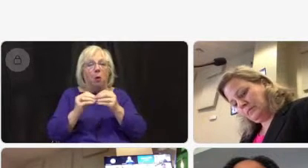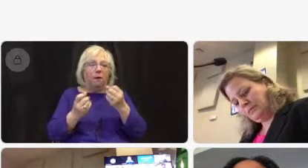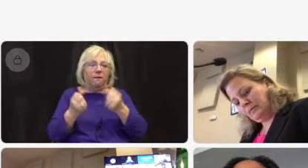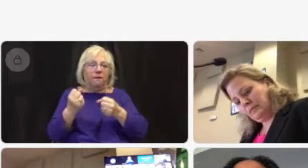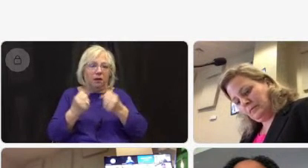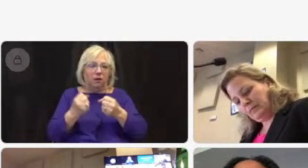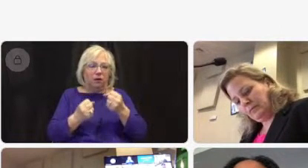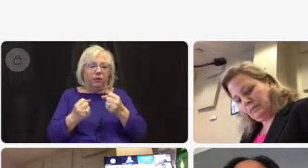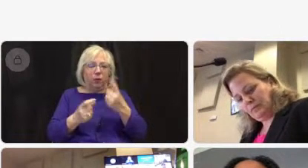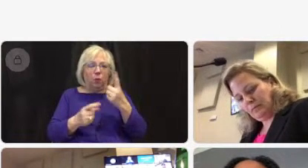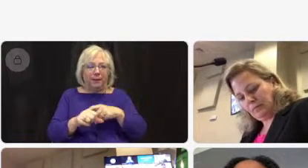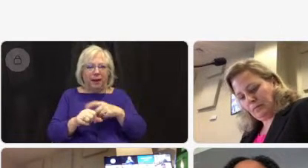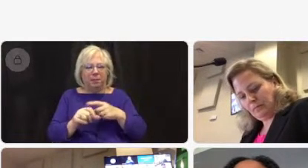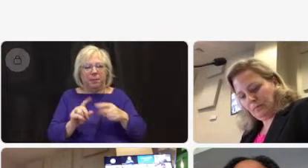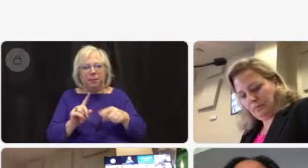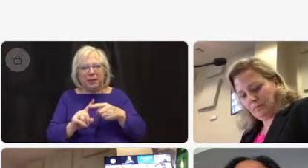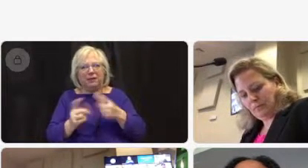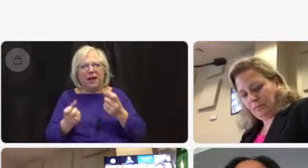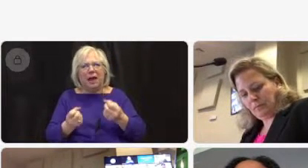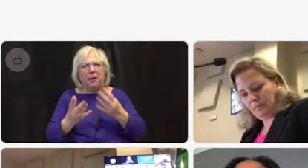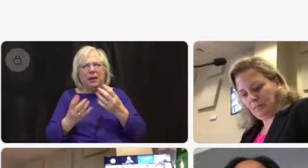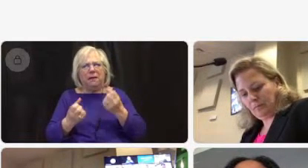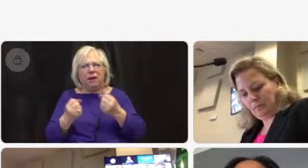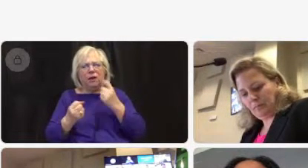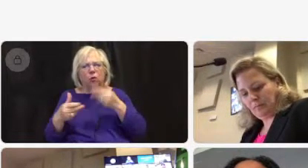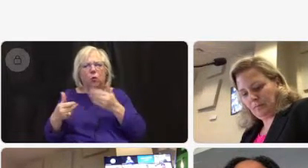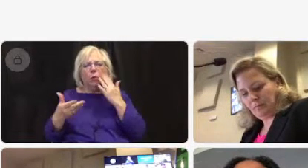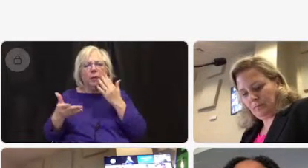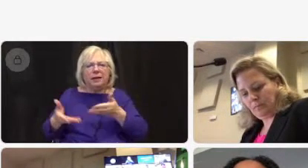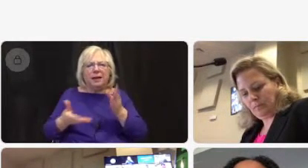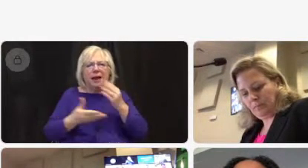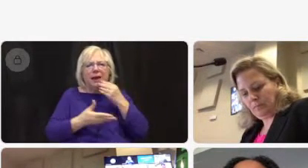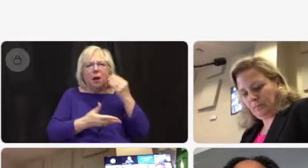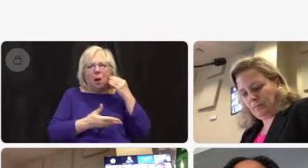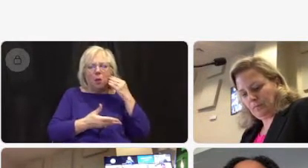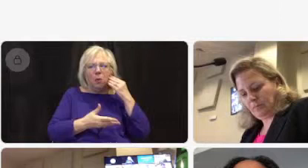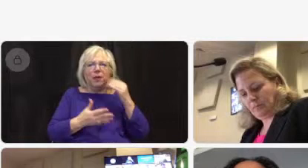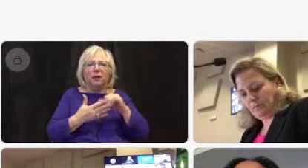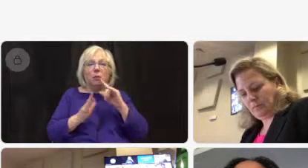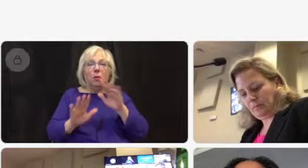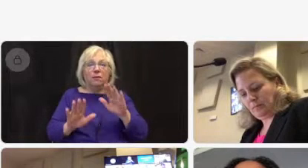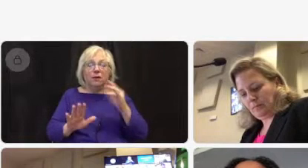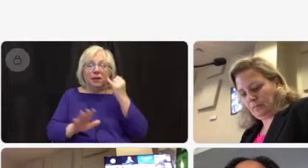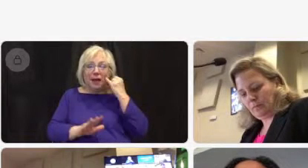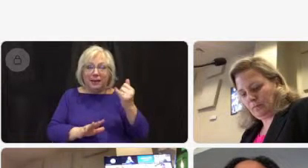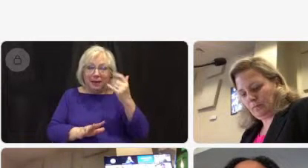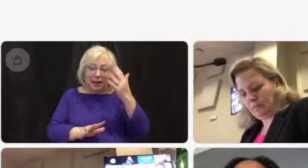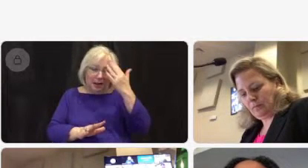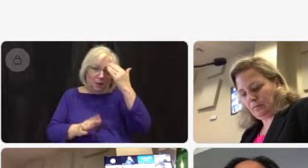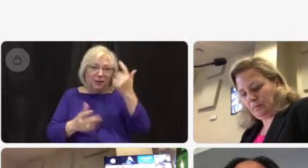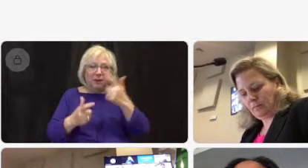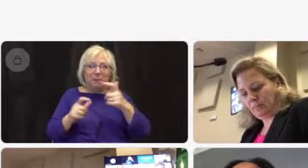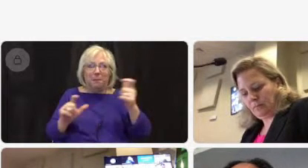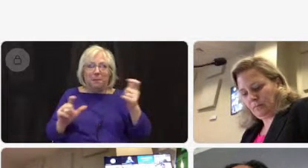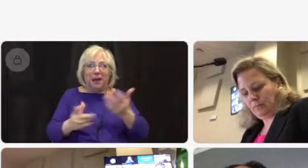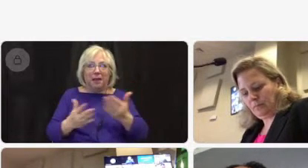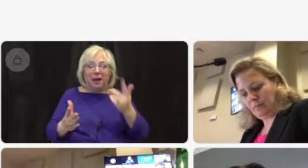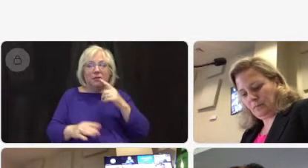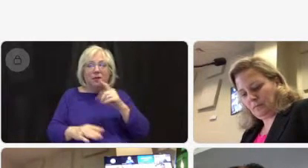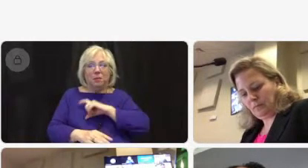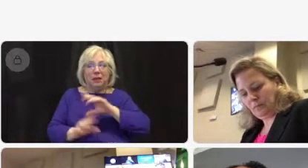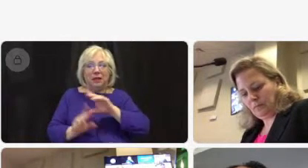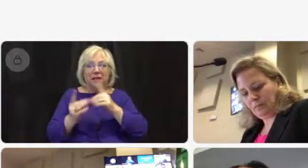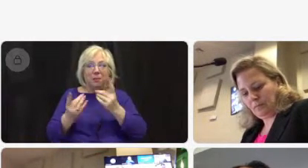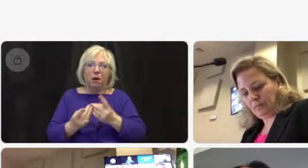these vehicles are going to be take-home vehicles? That's a wonderful idea, and I know it's a big thing for the police department, but are